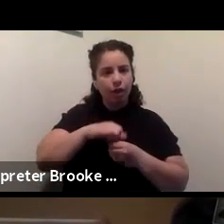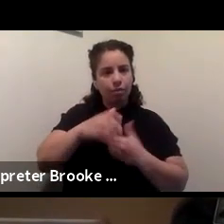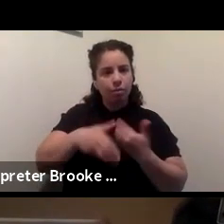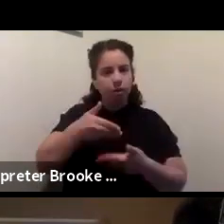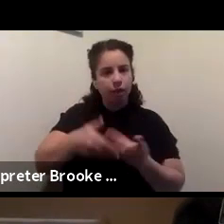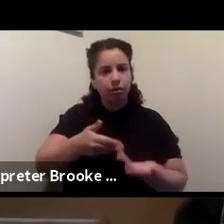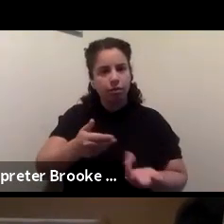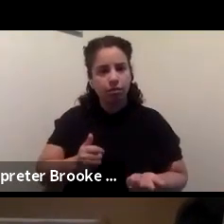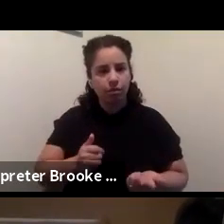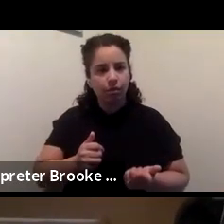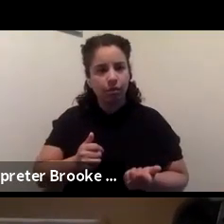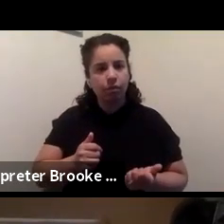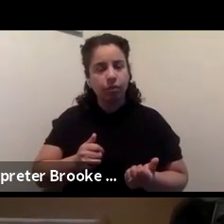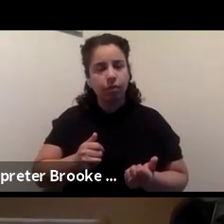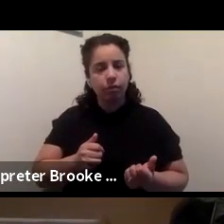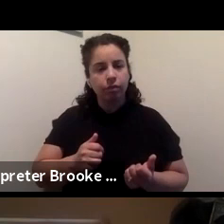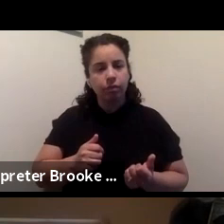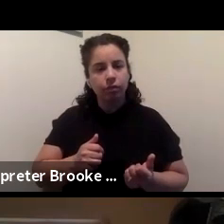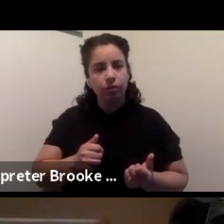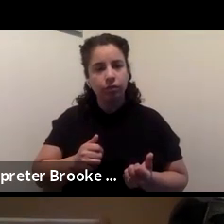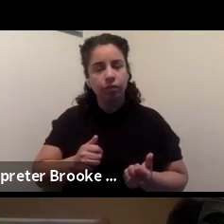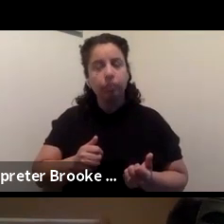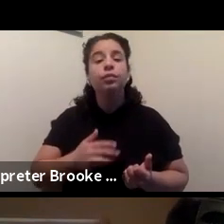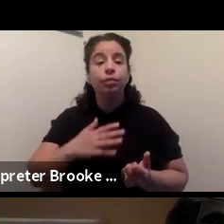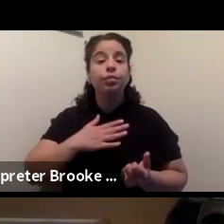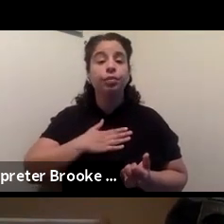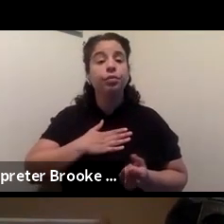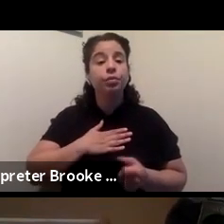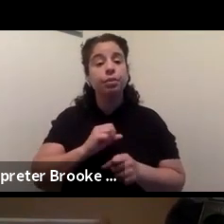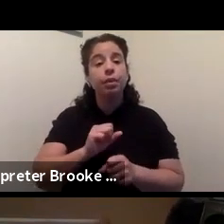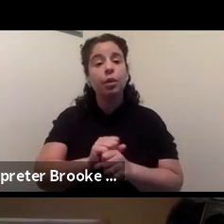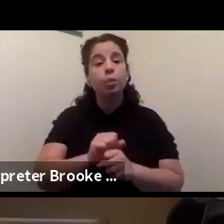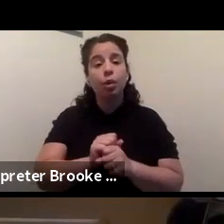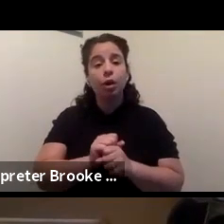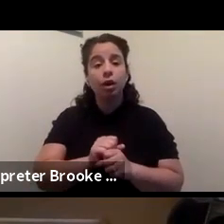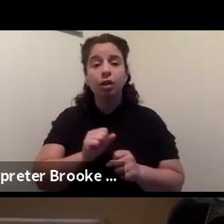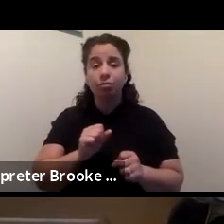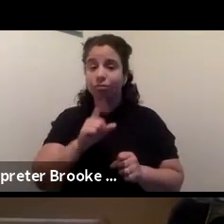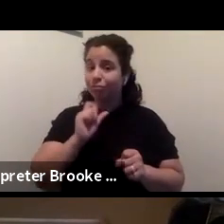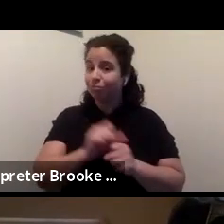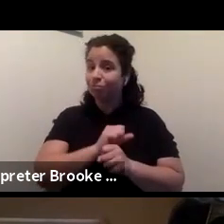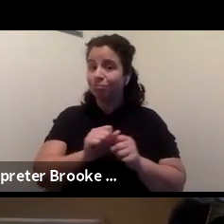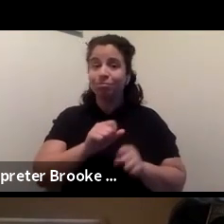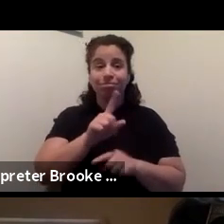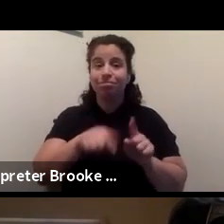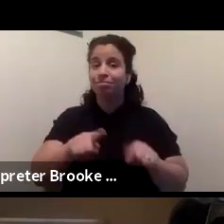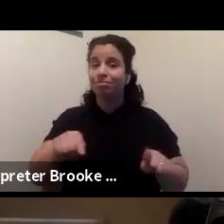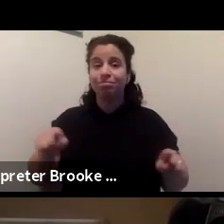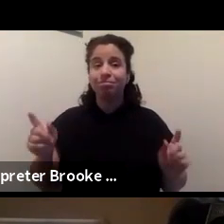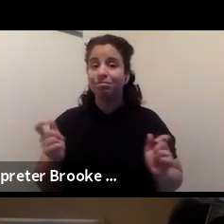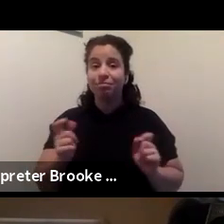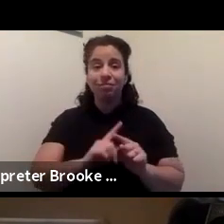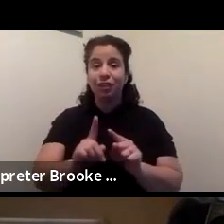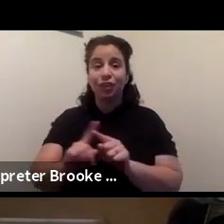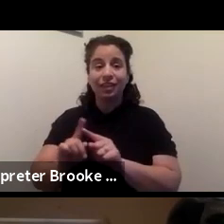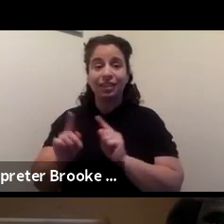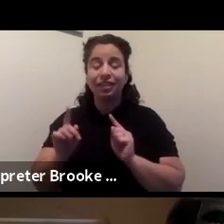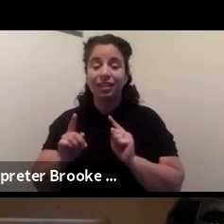And my work has looked very differently from like putting together